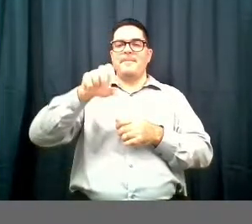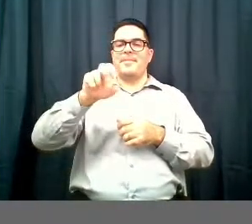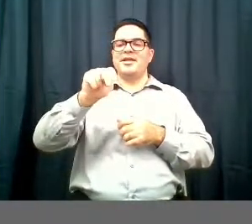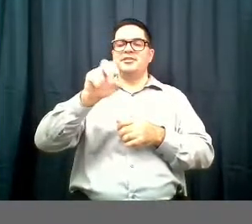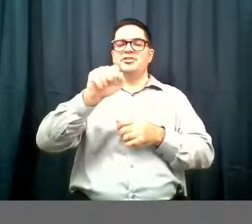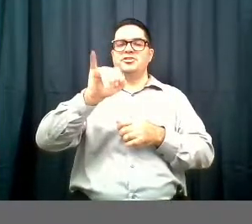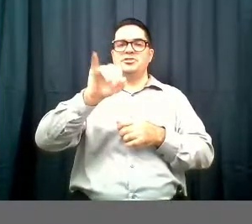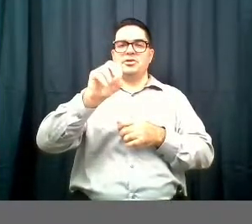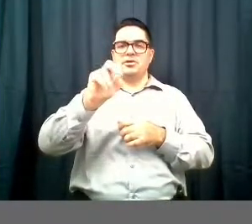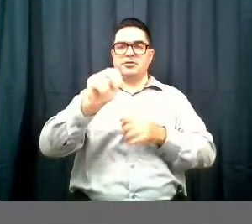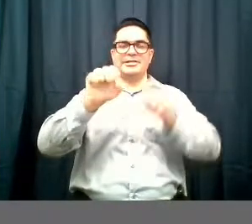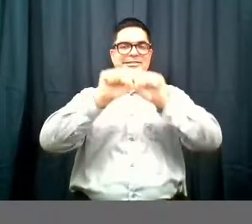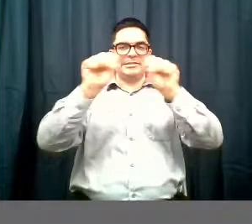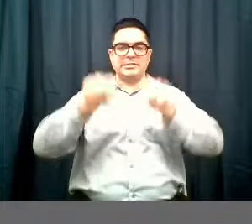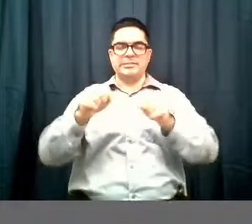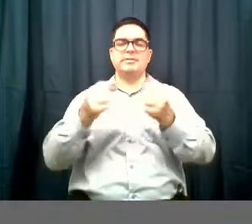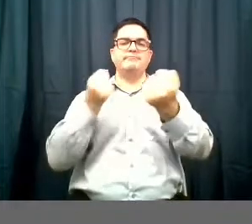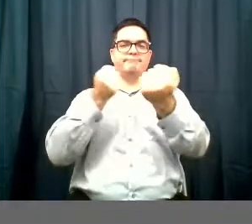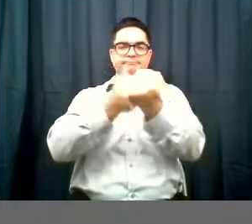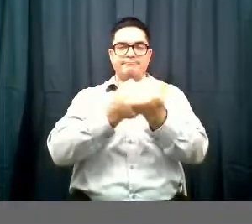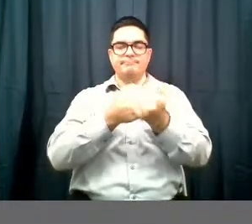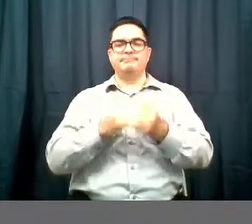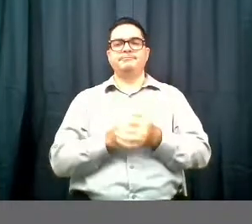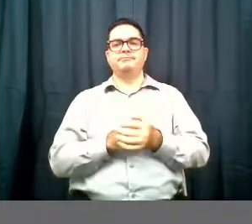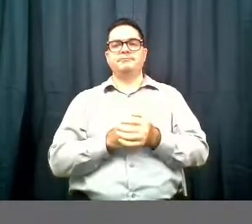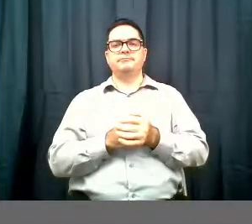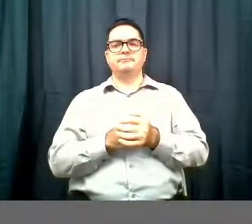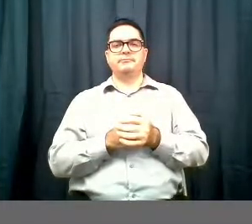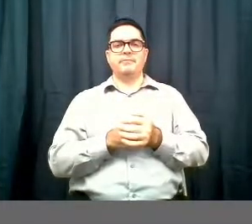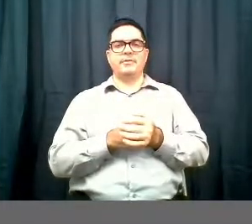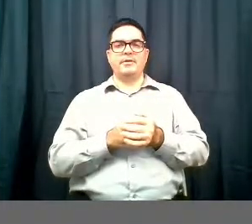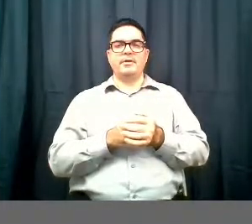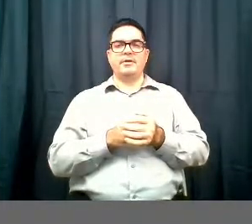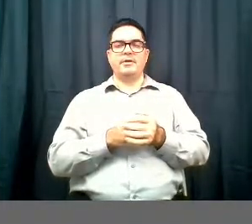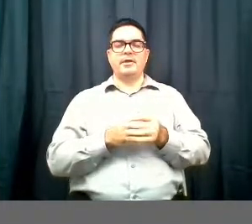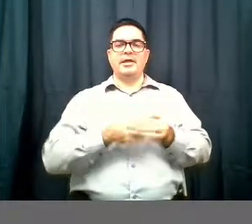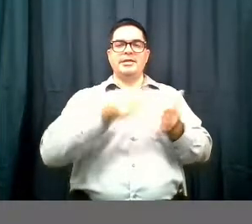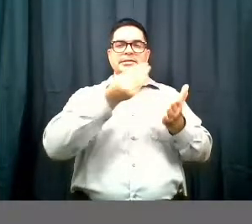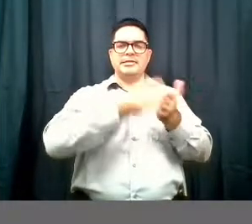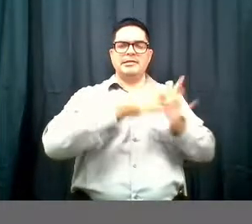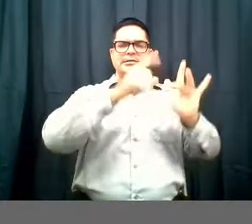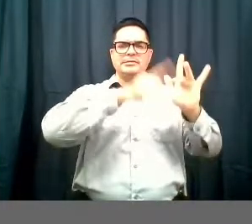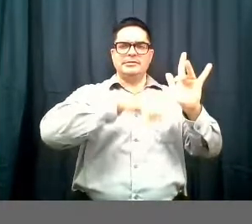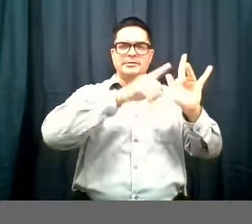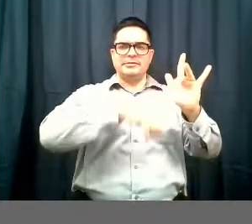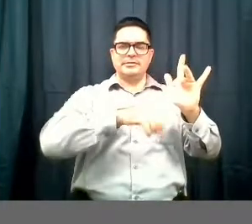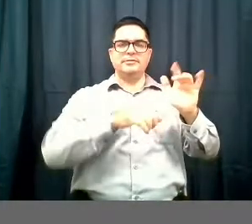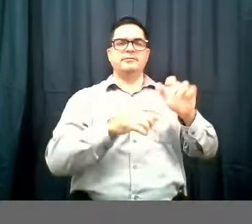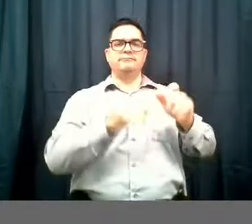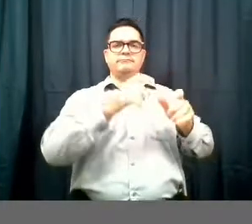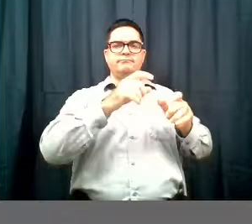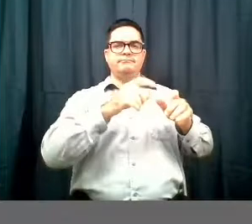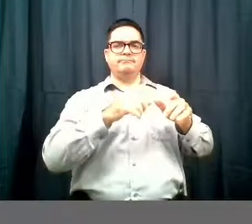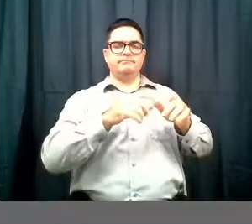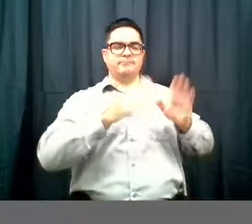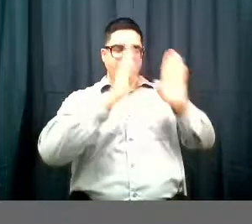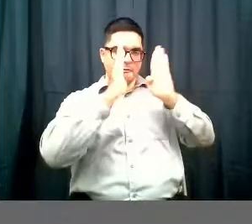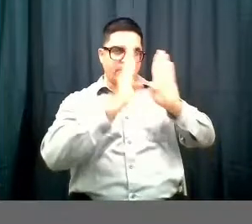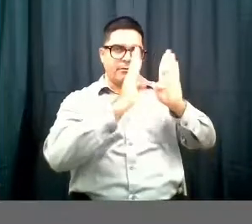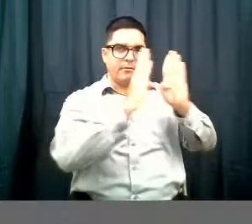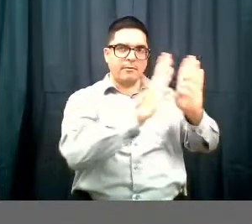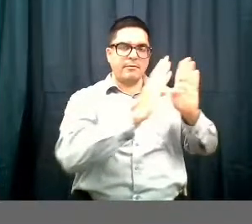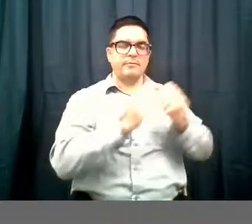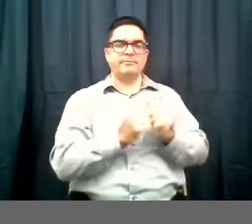3, provide for the elimination of structural deficits, enabling the achievement of fiscal targets, and 4, provide for